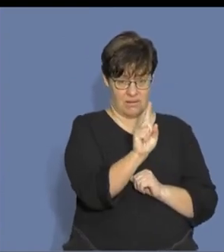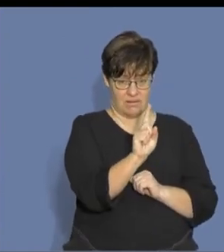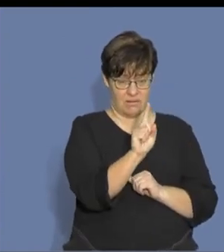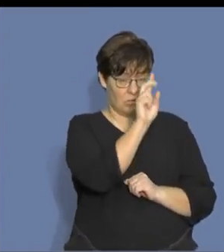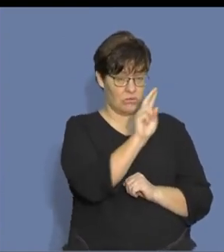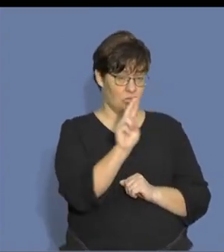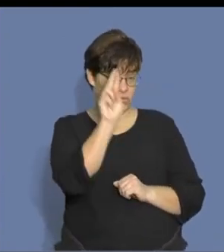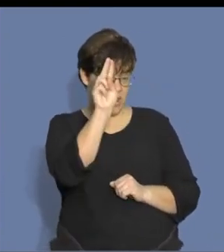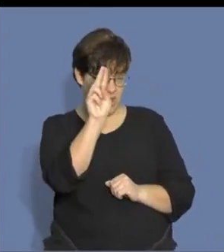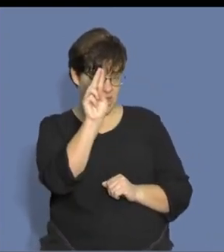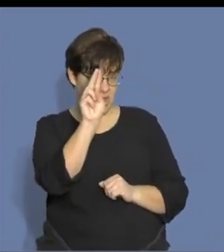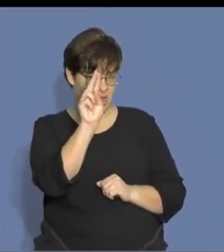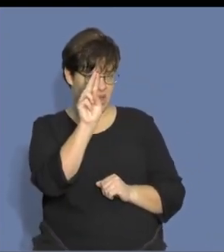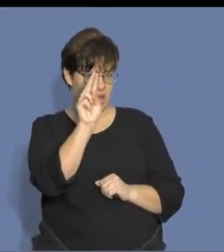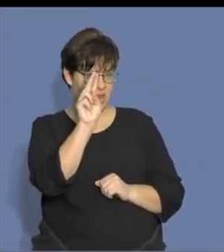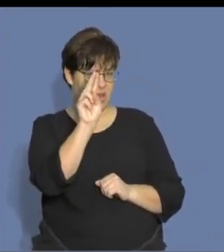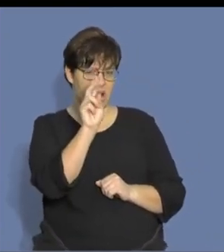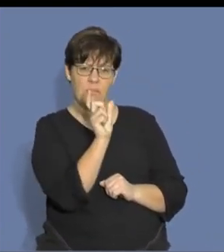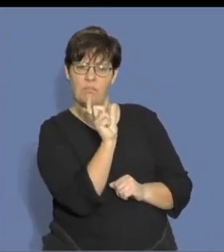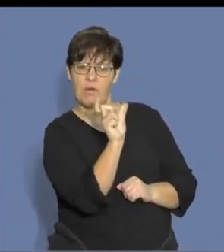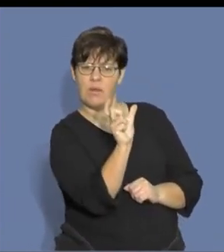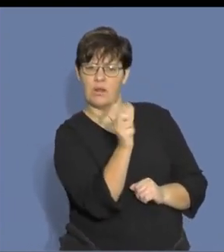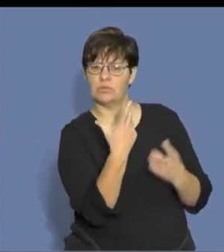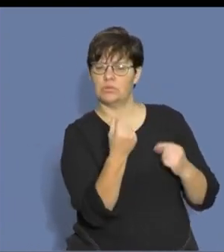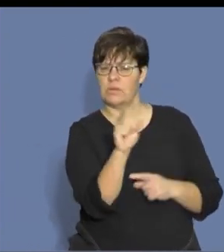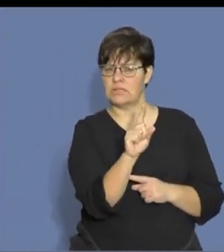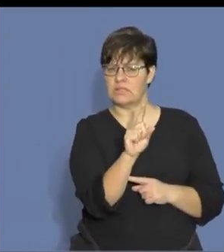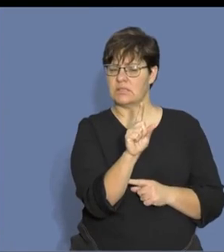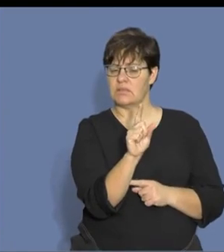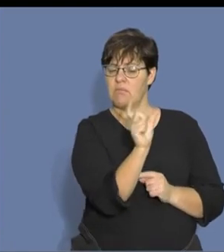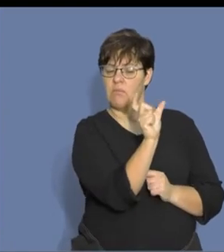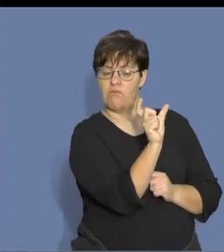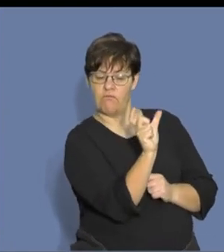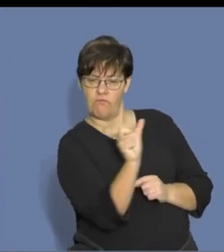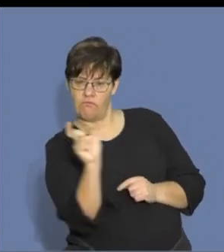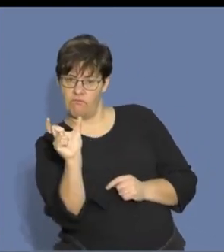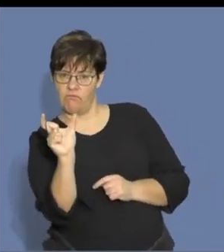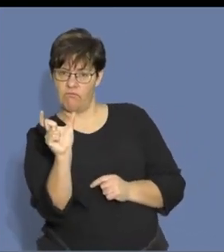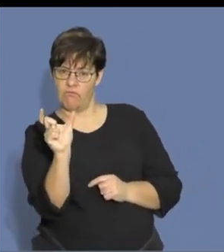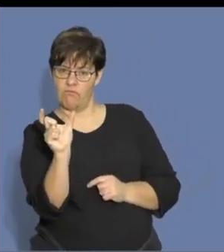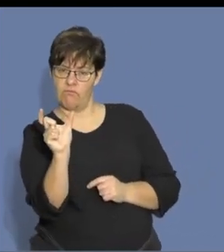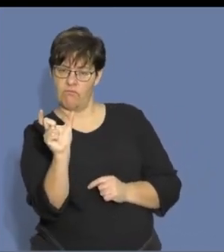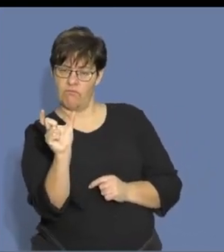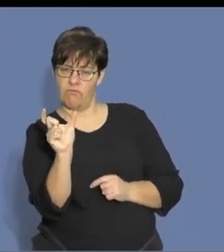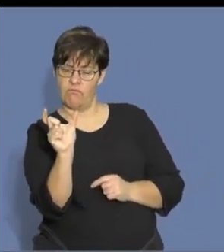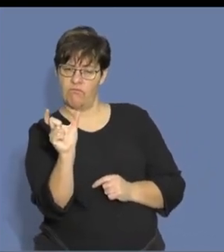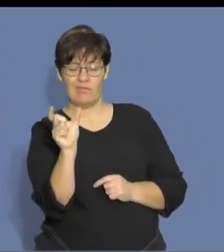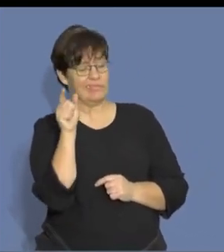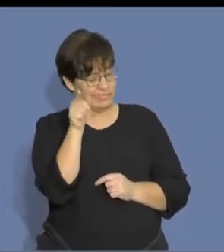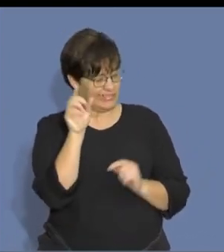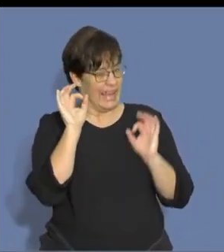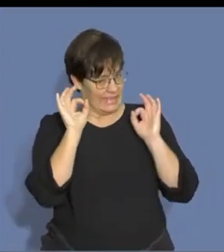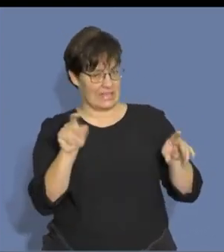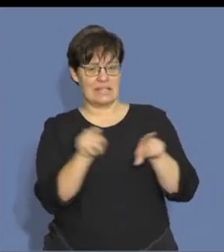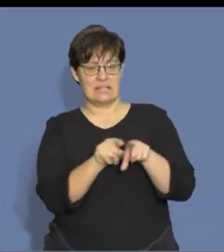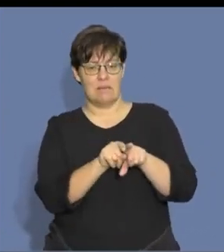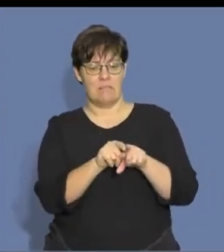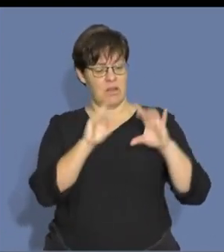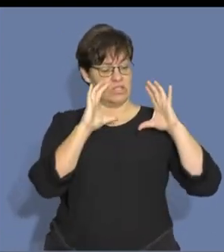squared. What did it do to the parabola? Well, it moved the parabola to the right. Now, that's exactly what's going to